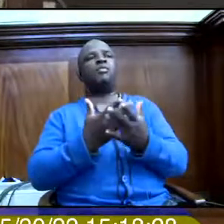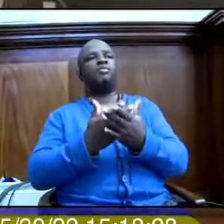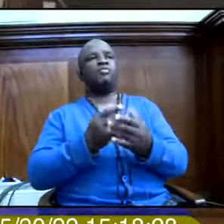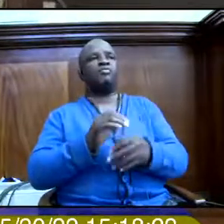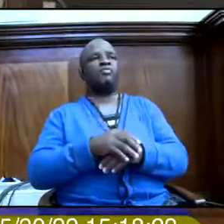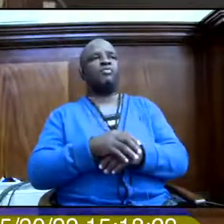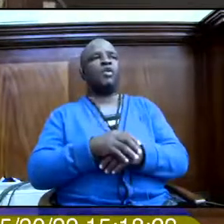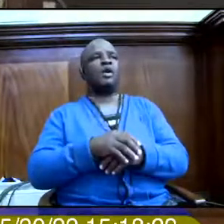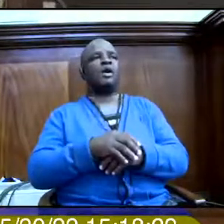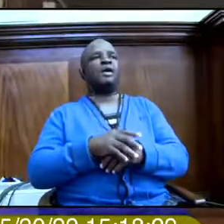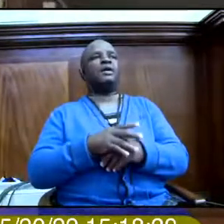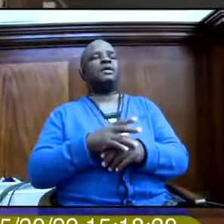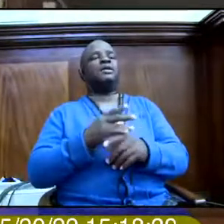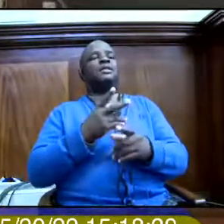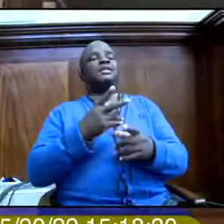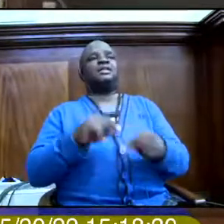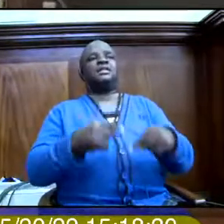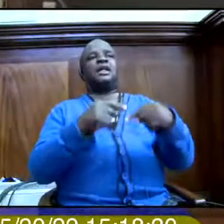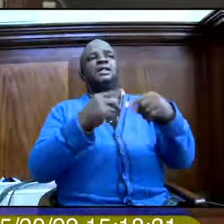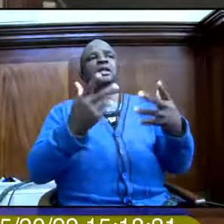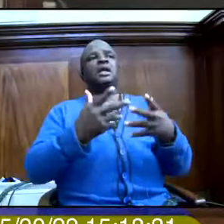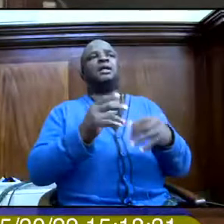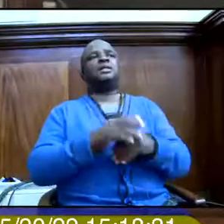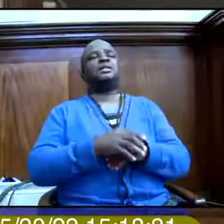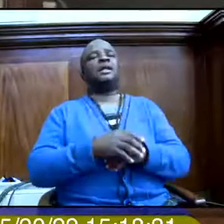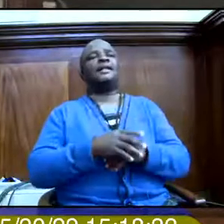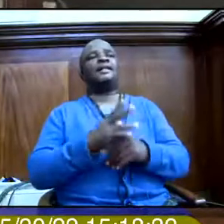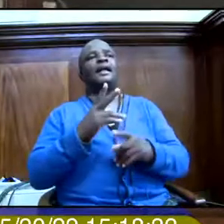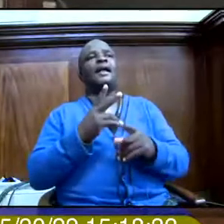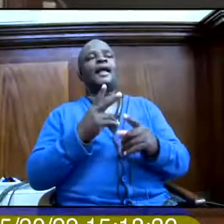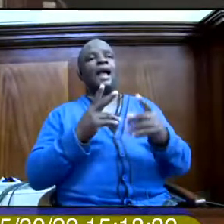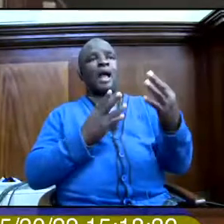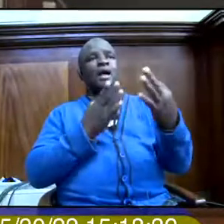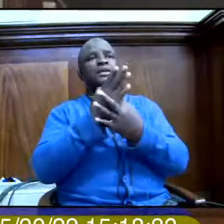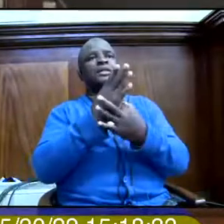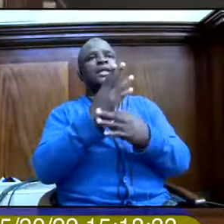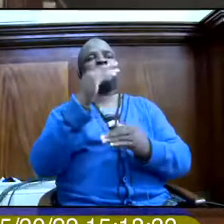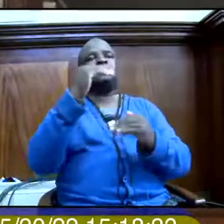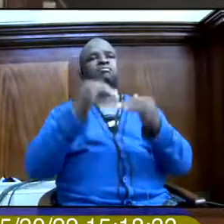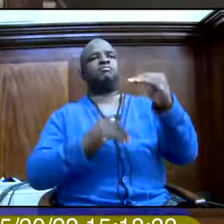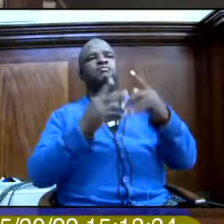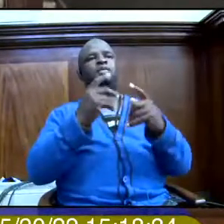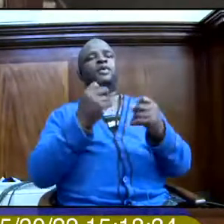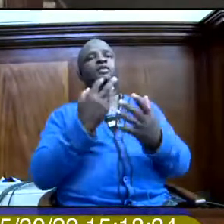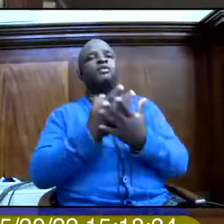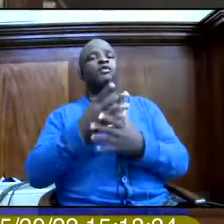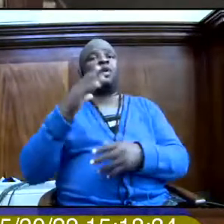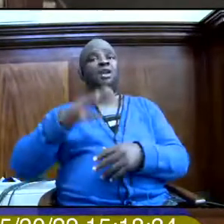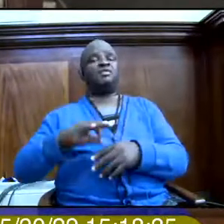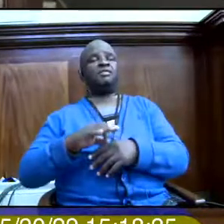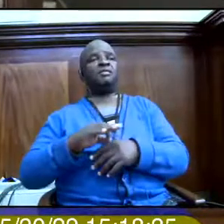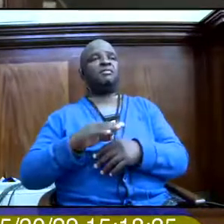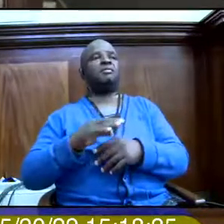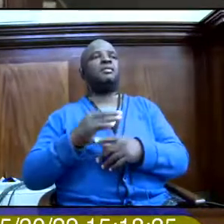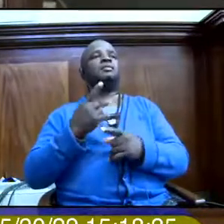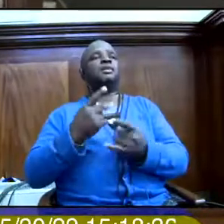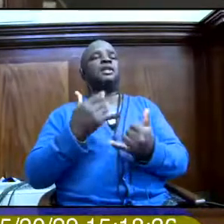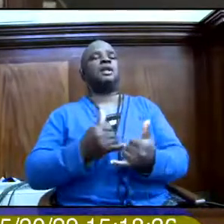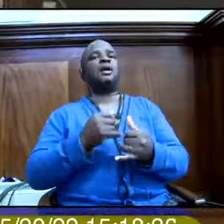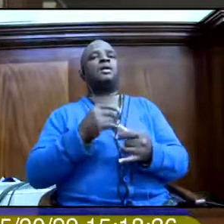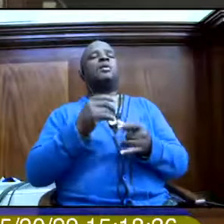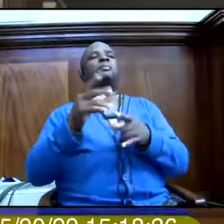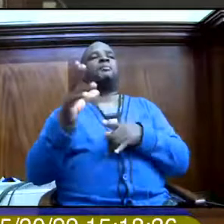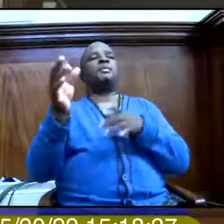these inequalities is unequal access to employment at a living wage the skyrocketing unemployment